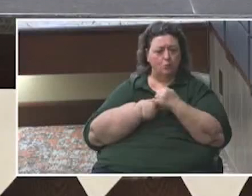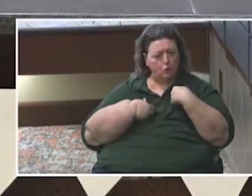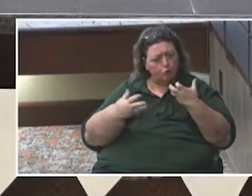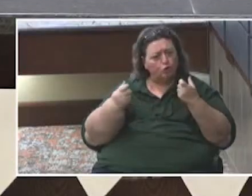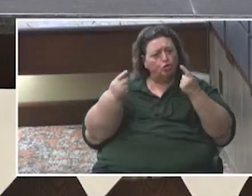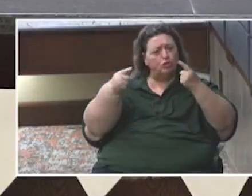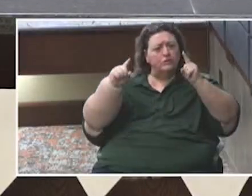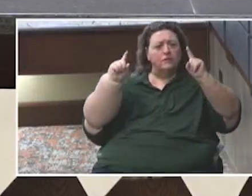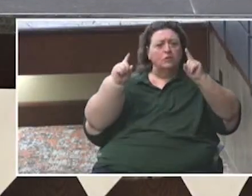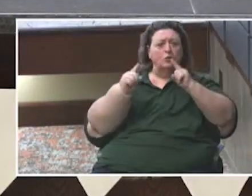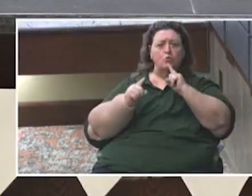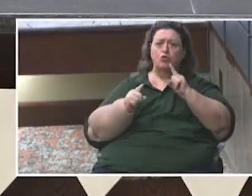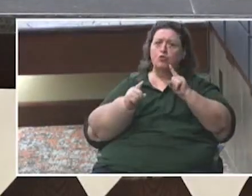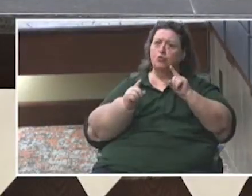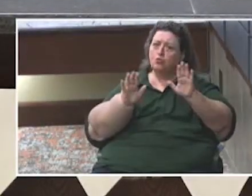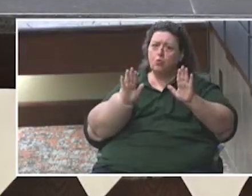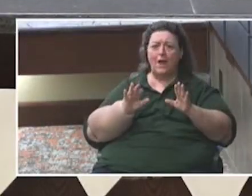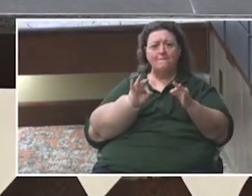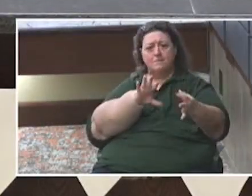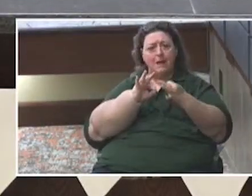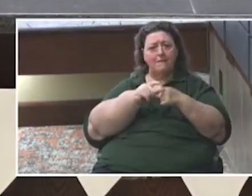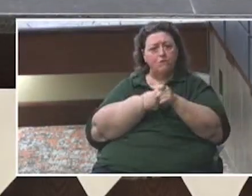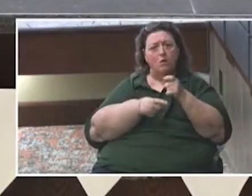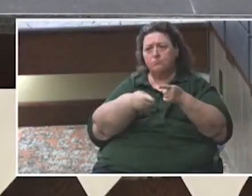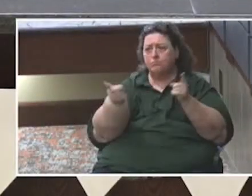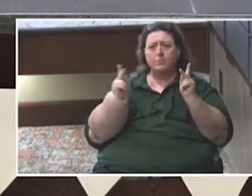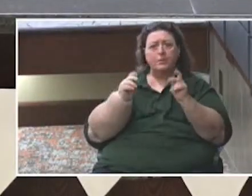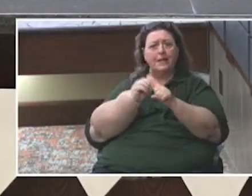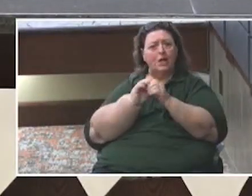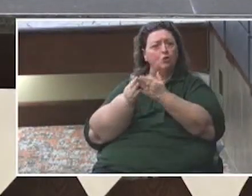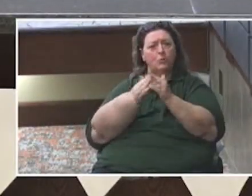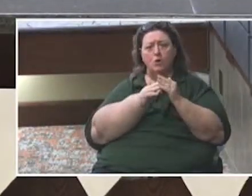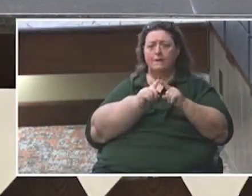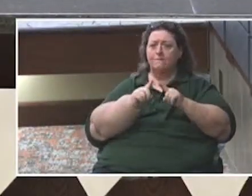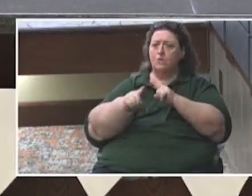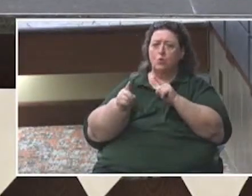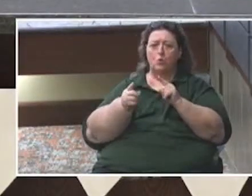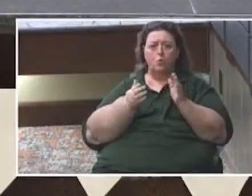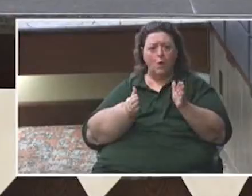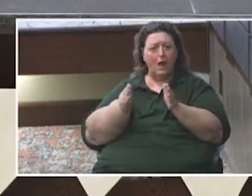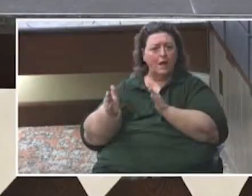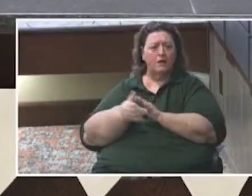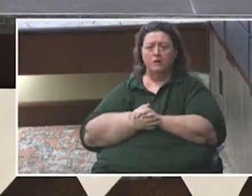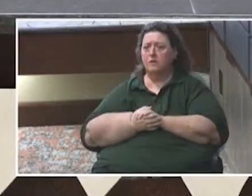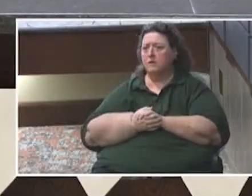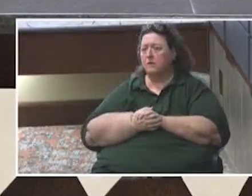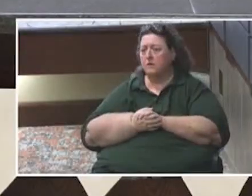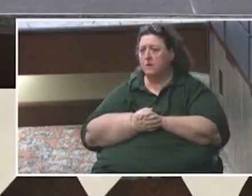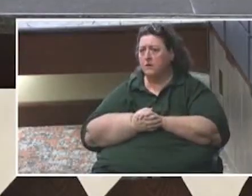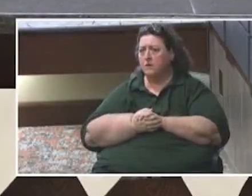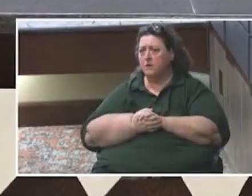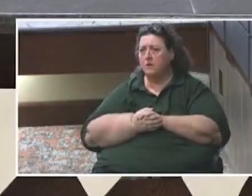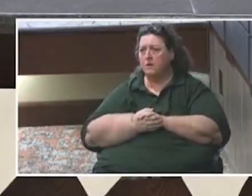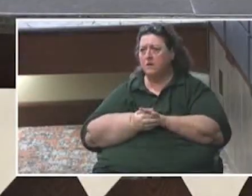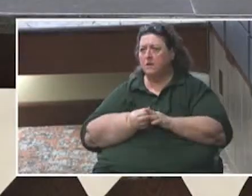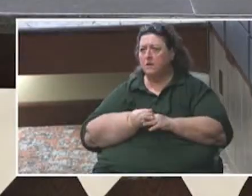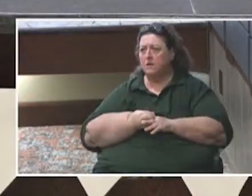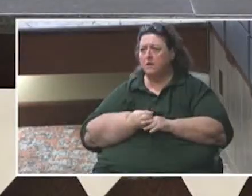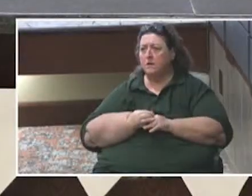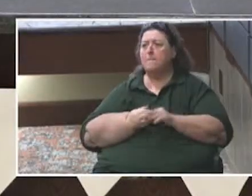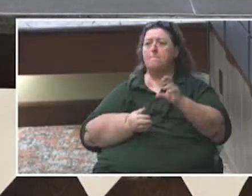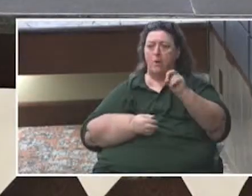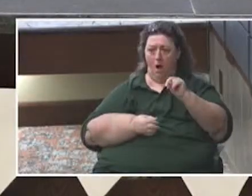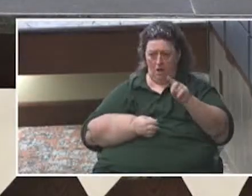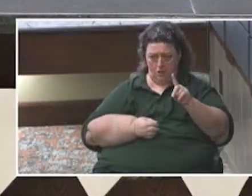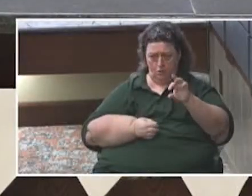achieving. And we get great feedback from the community in several ways with our bond rating, which is like as high as we can get, and